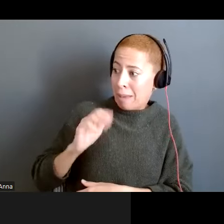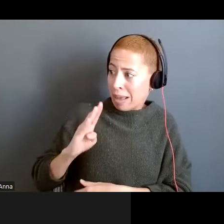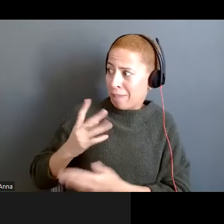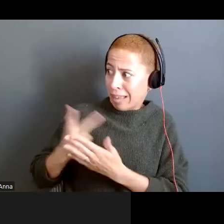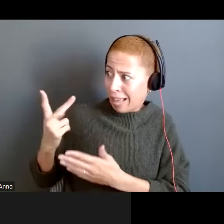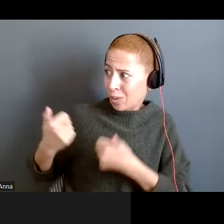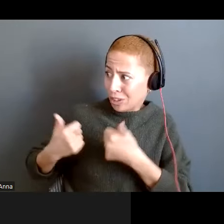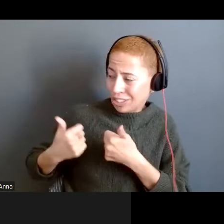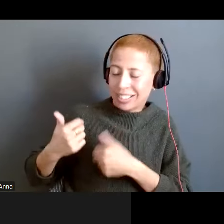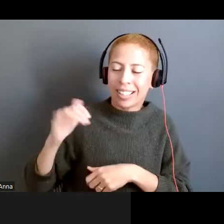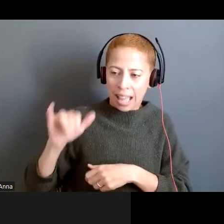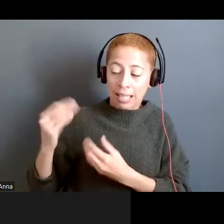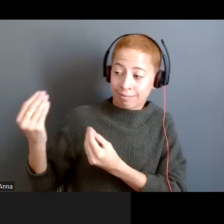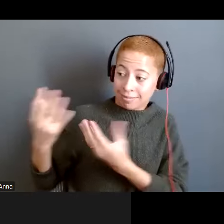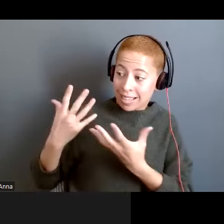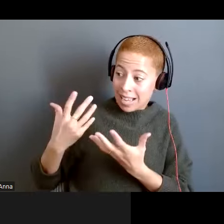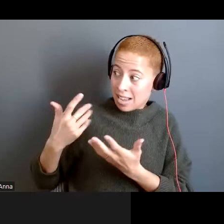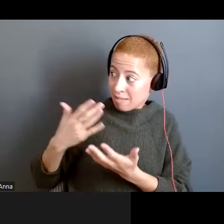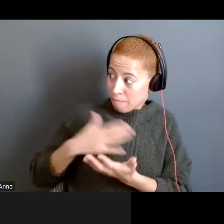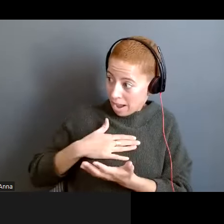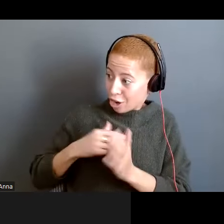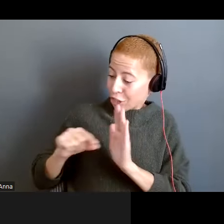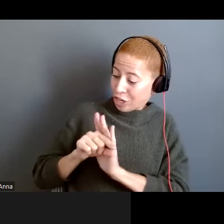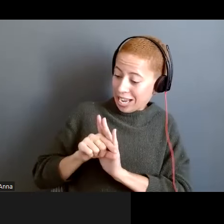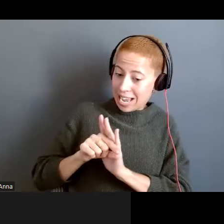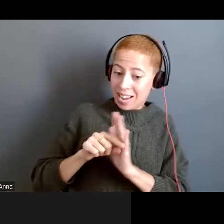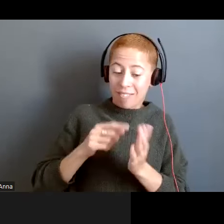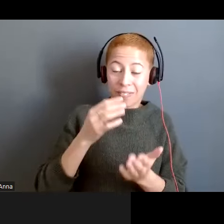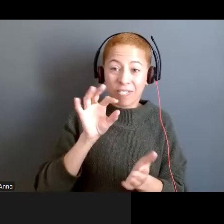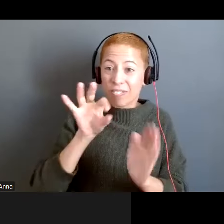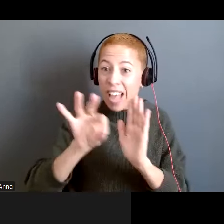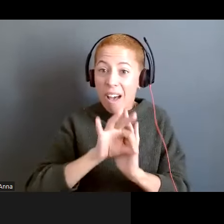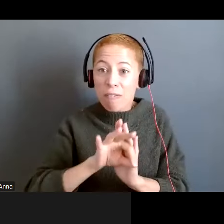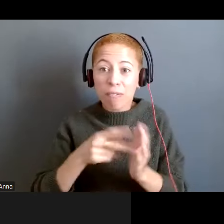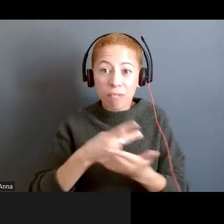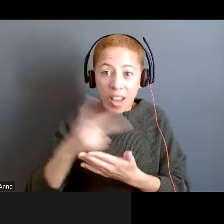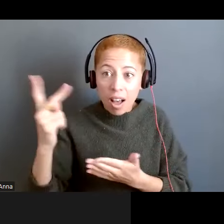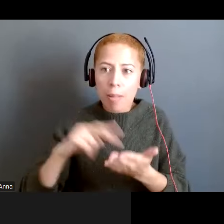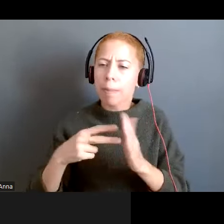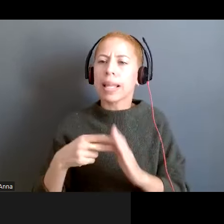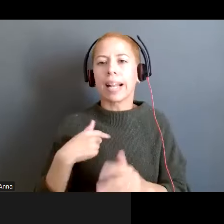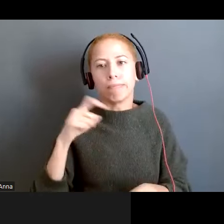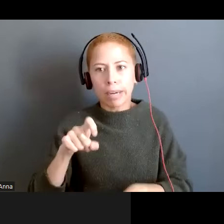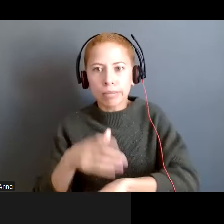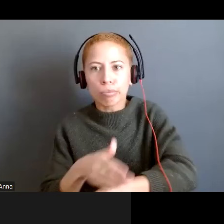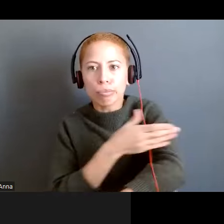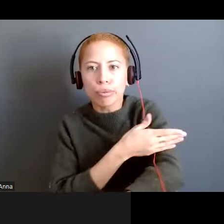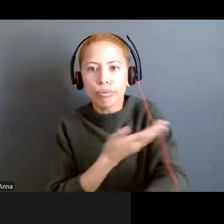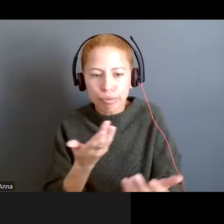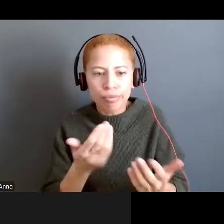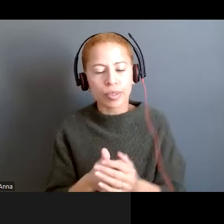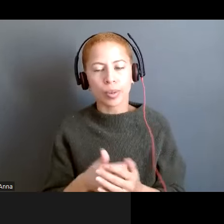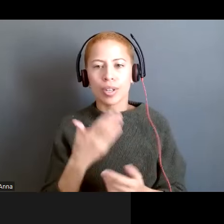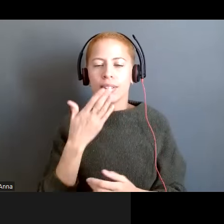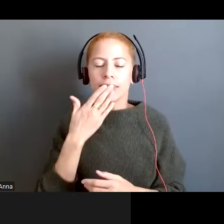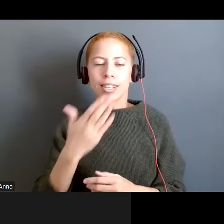tells you need to do something to improve it if you're getting that bad mark. So I think that's great work, and it gives people just thought to